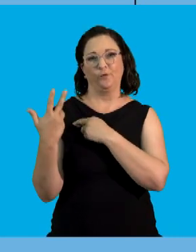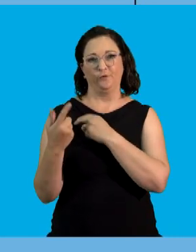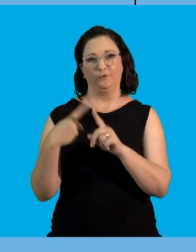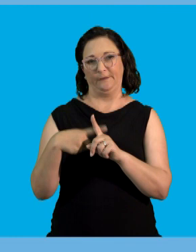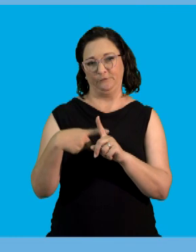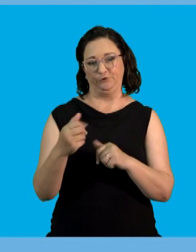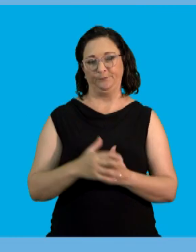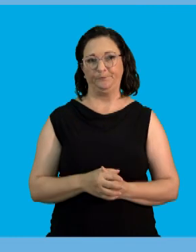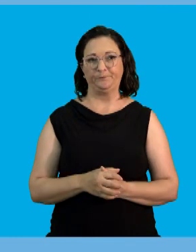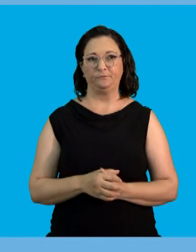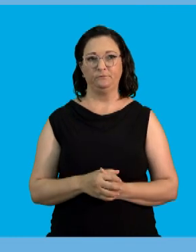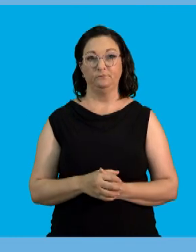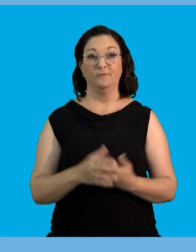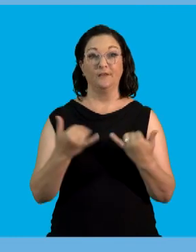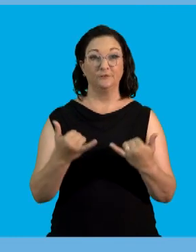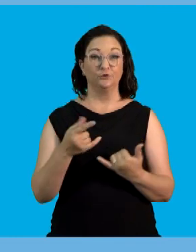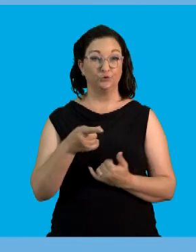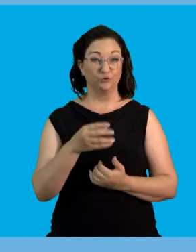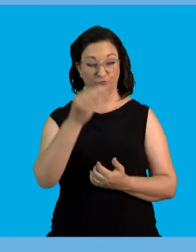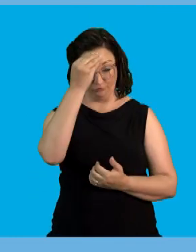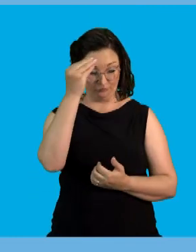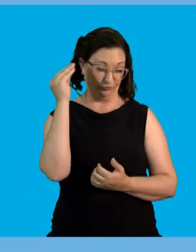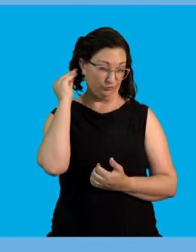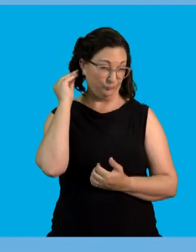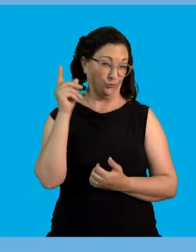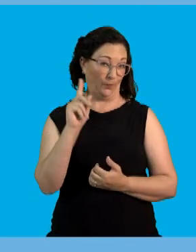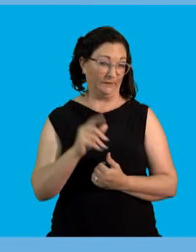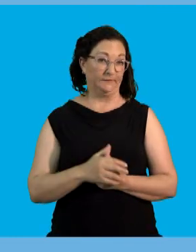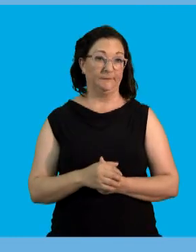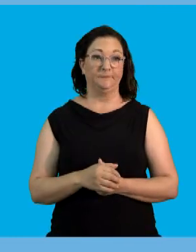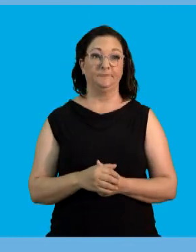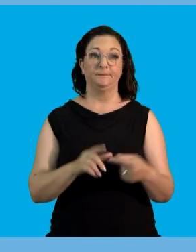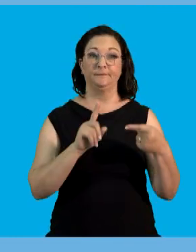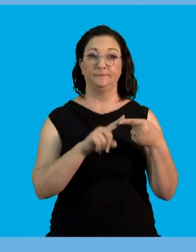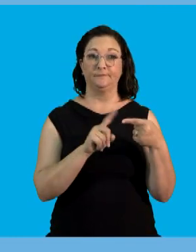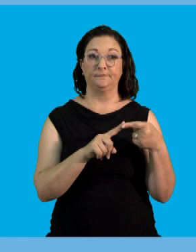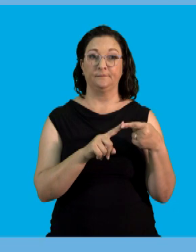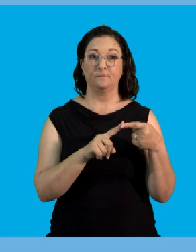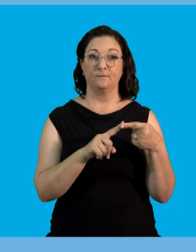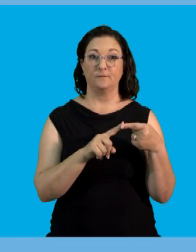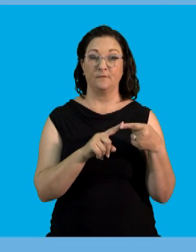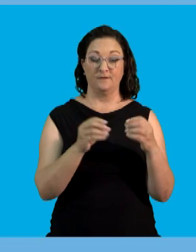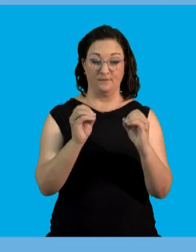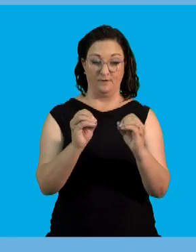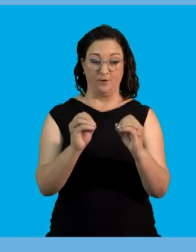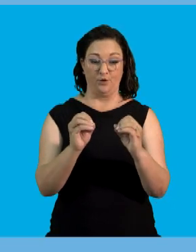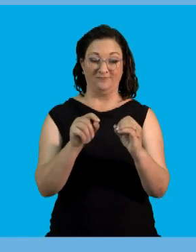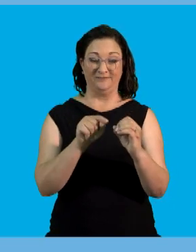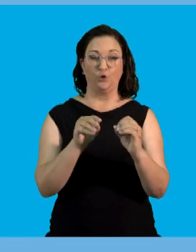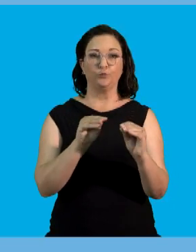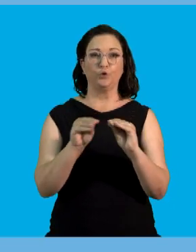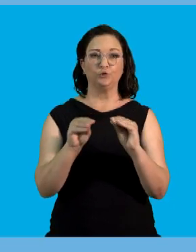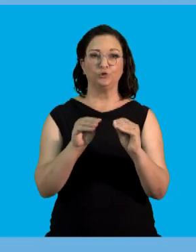temperature. So now, what I need you to take away from the entire lesson is the following. Number one, that if the motion